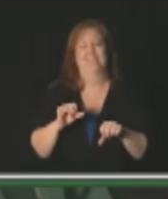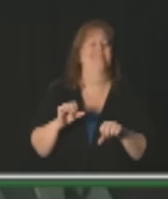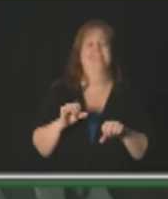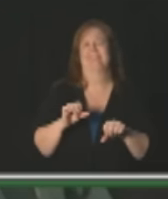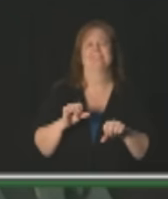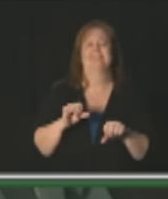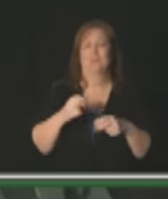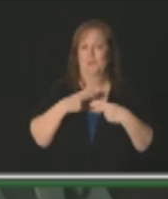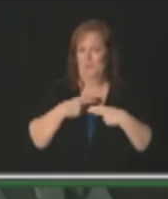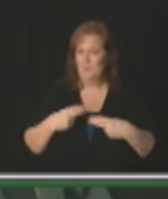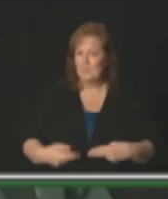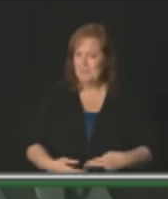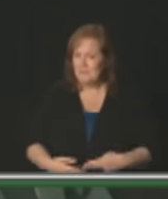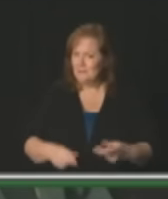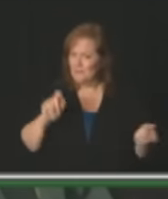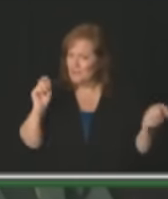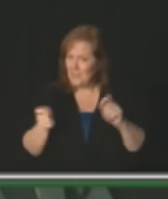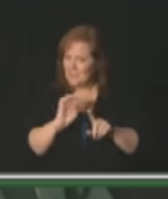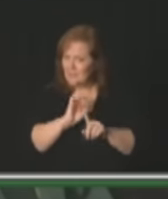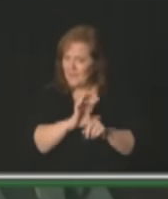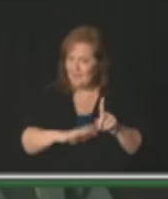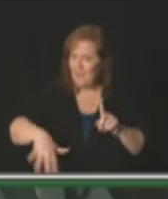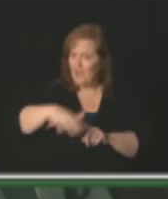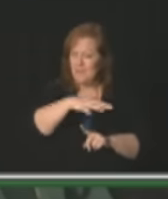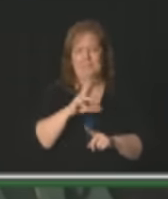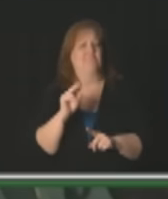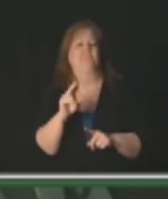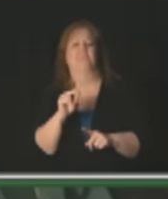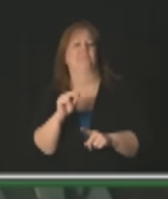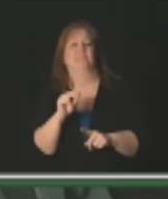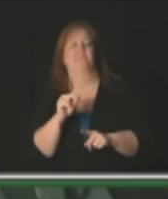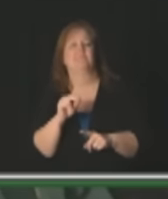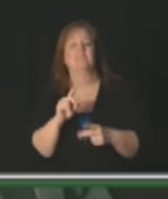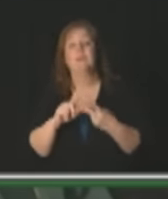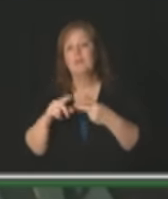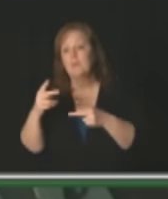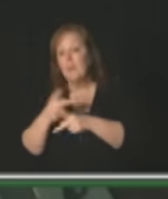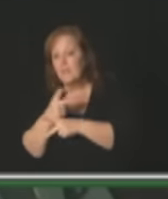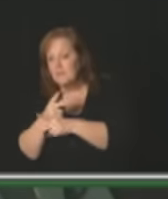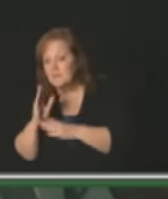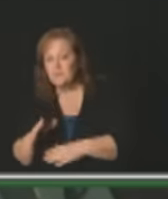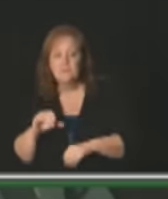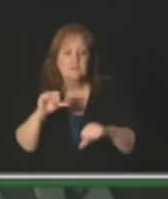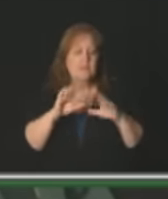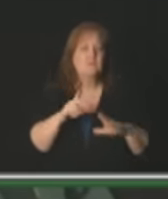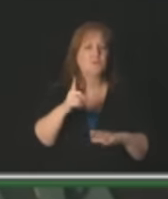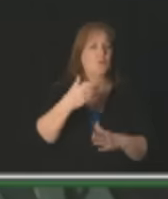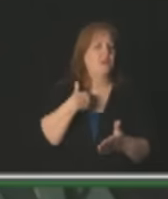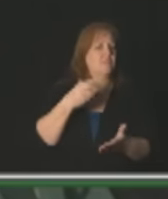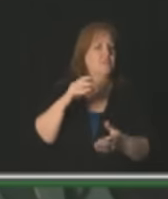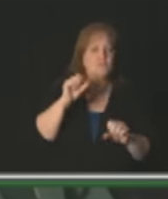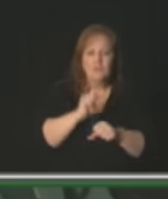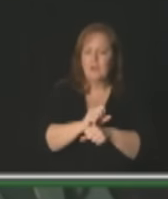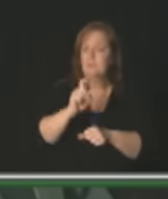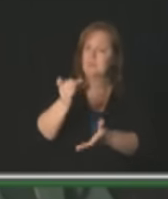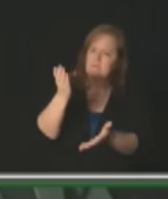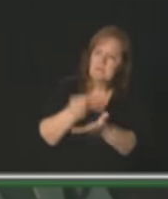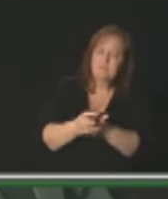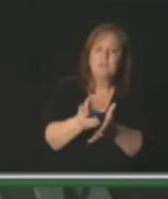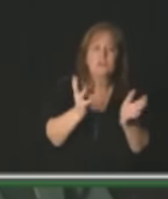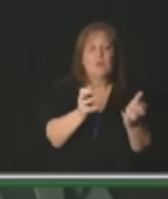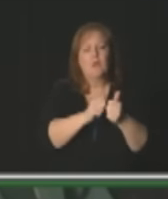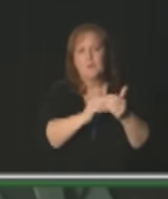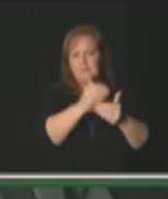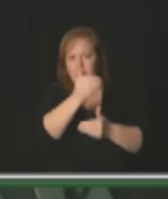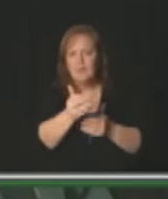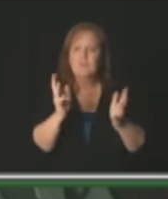that humans are changing the environment. Scientists and mathematicians, you have a job to do here too. Talk to your neighbors, talk to your